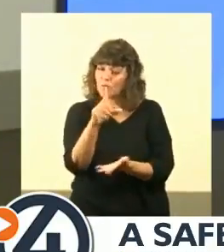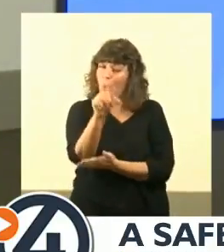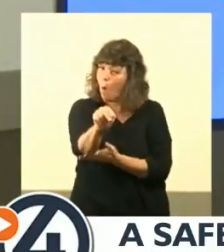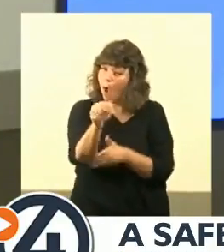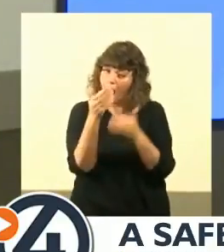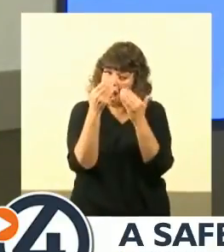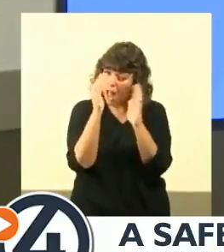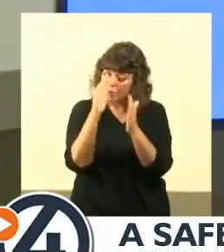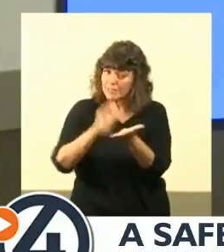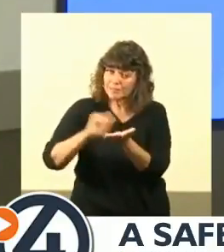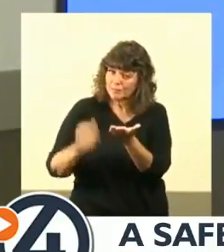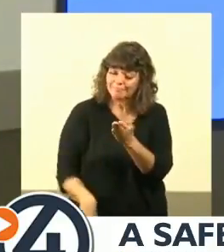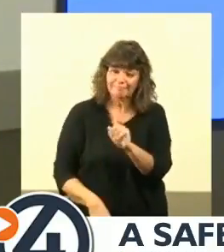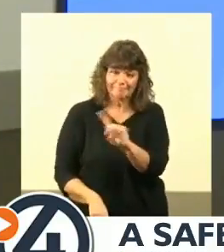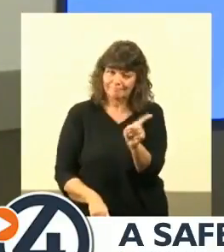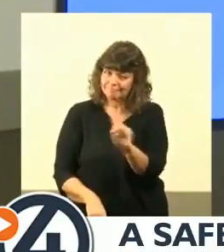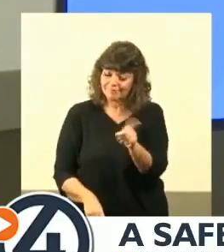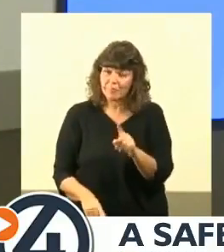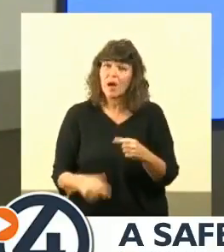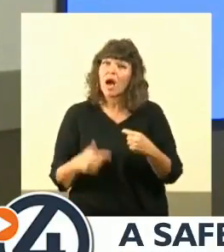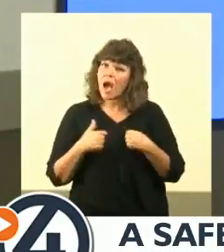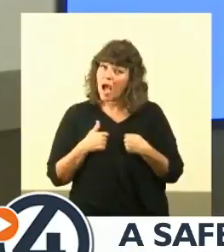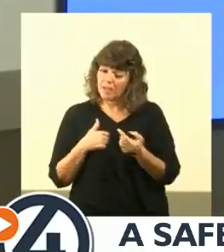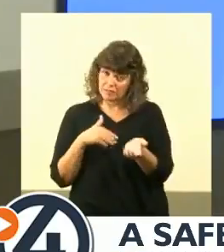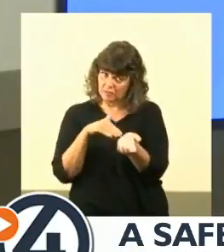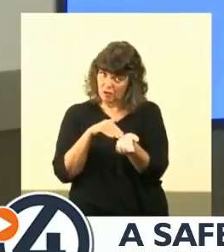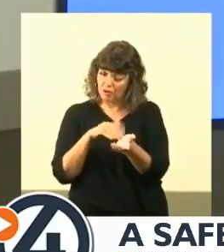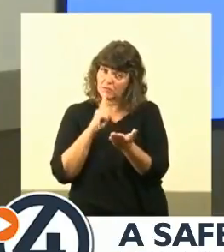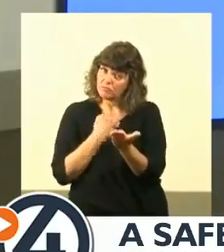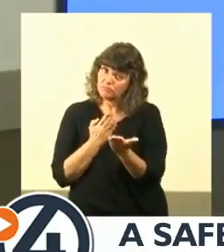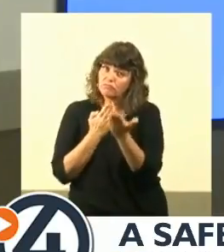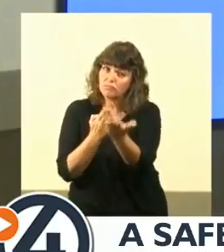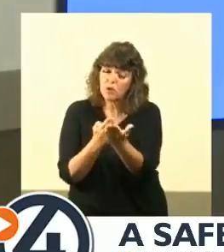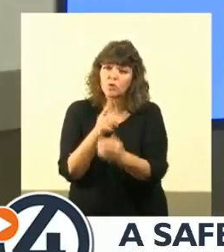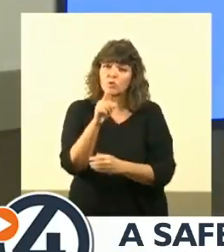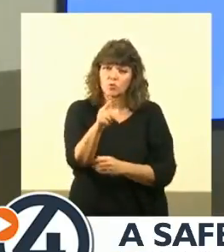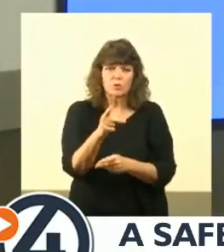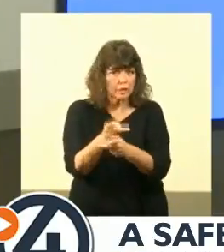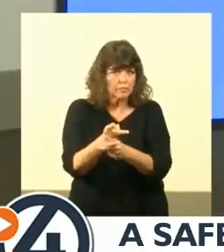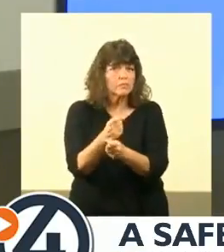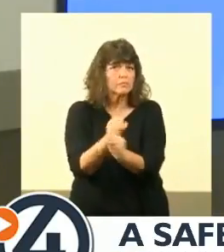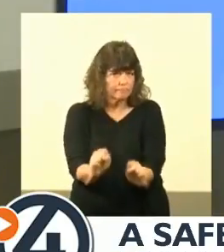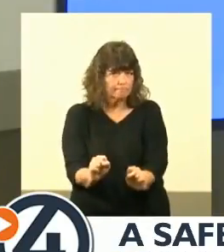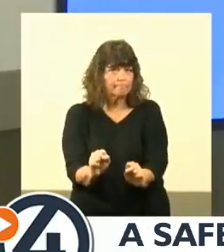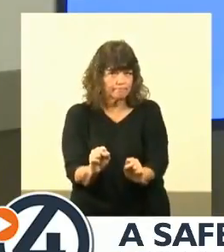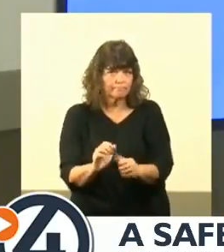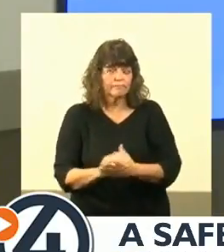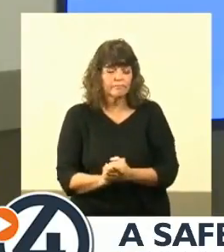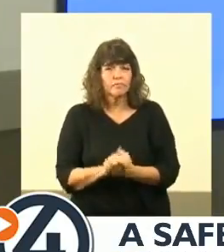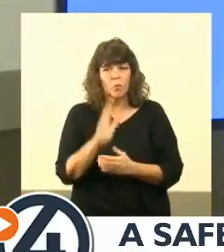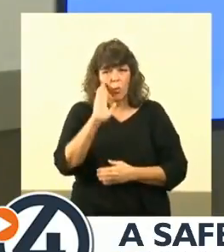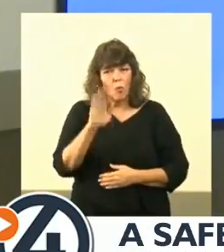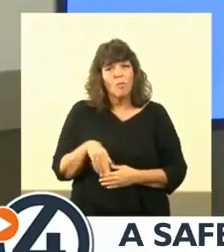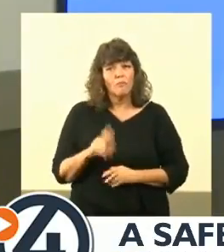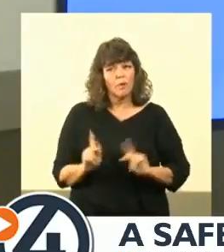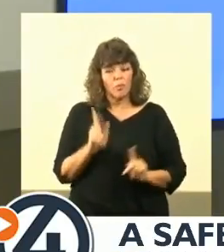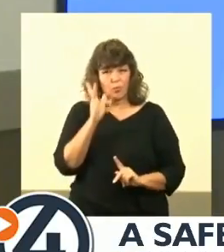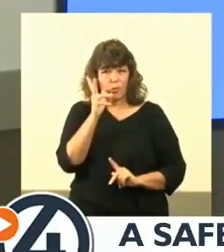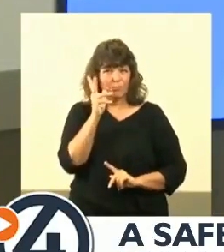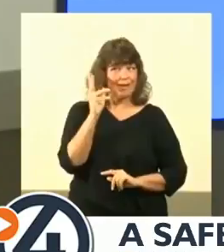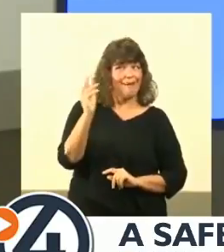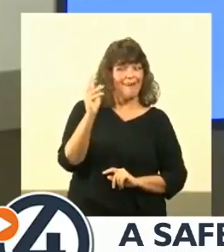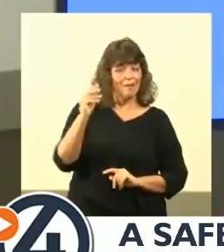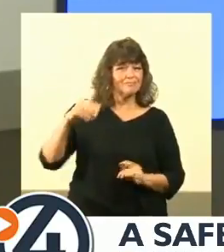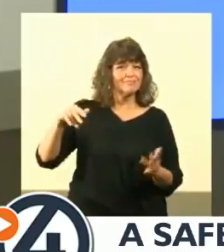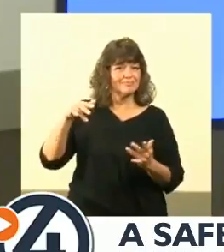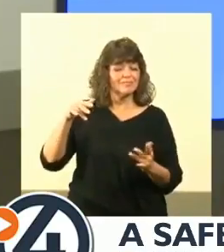Dr. Lutz is going to recommend that you do it safely. Now, many of the safety protocols Dr. Lutz recommends are the same that have been